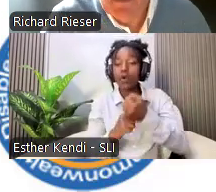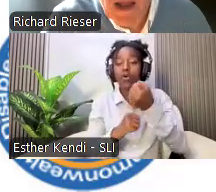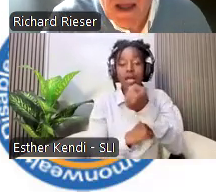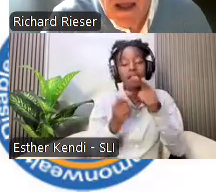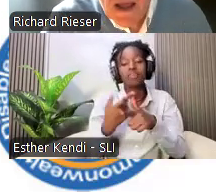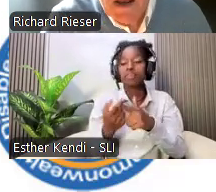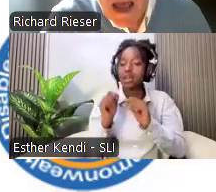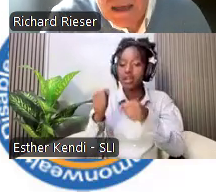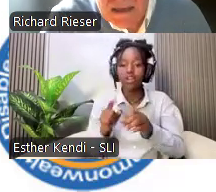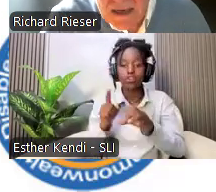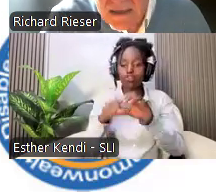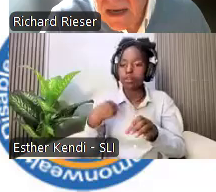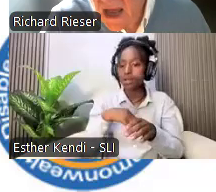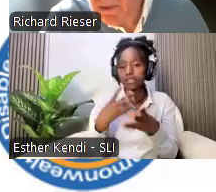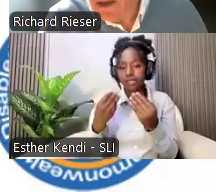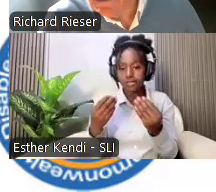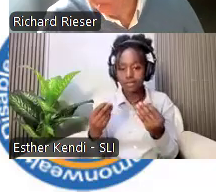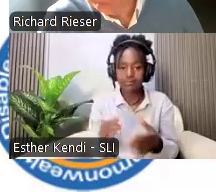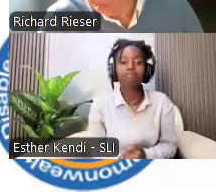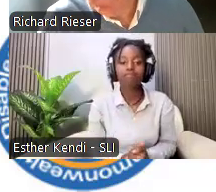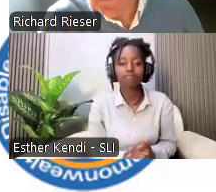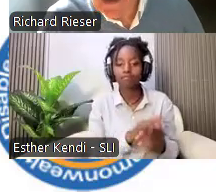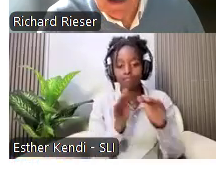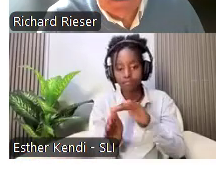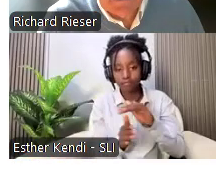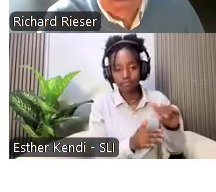everybody. Next slide, please.